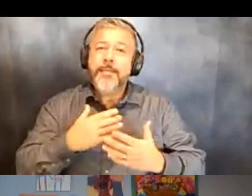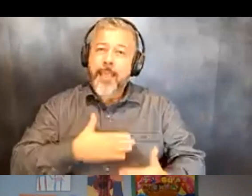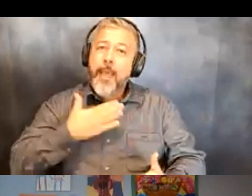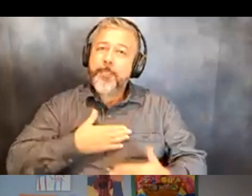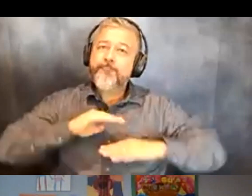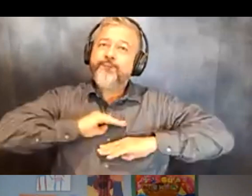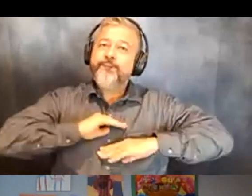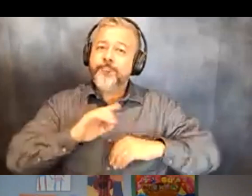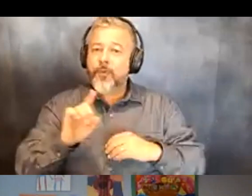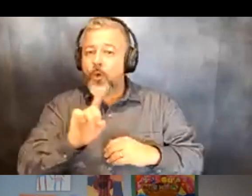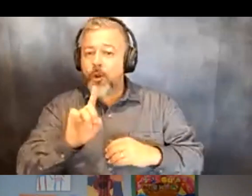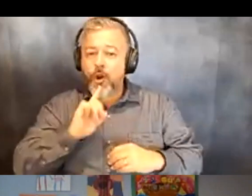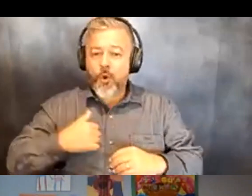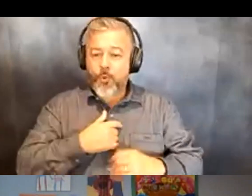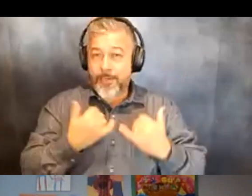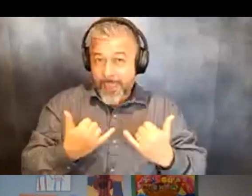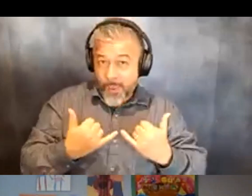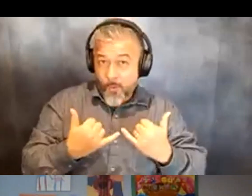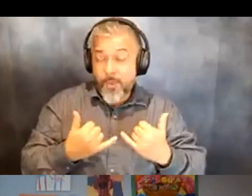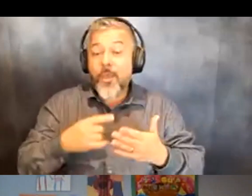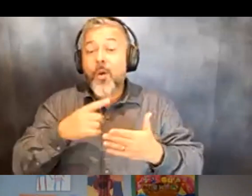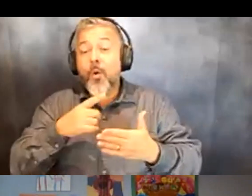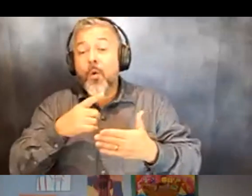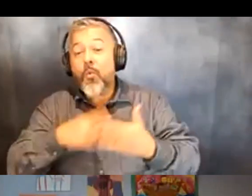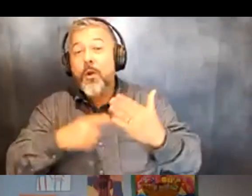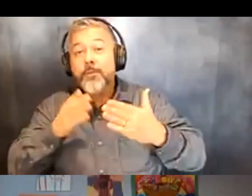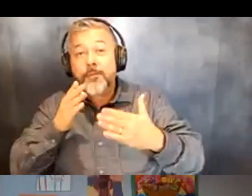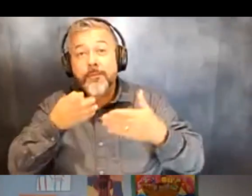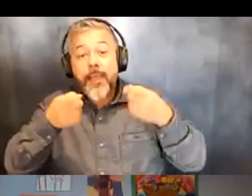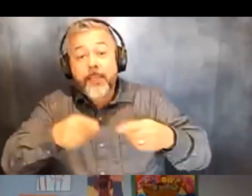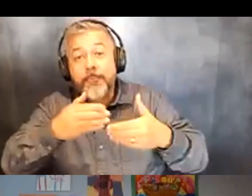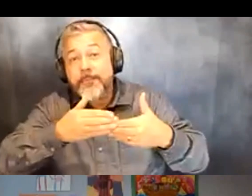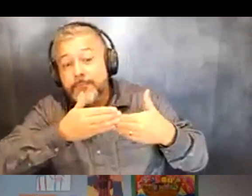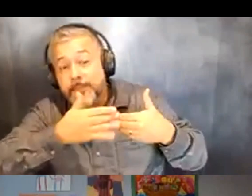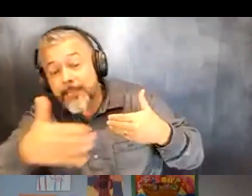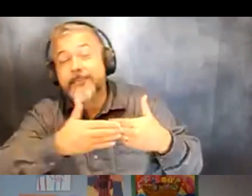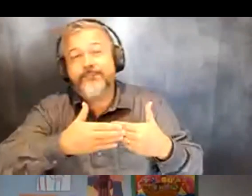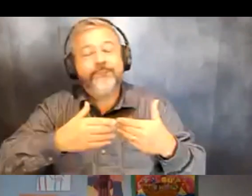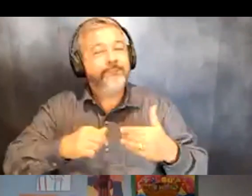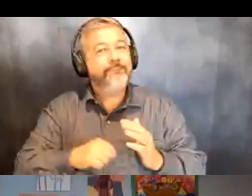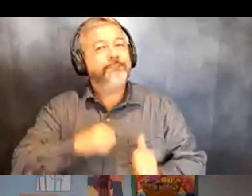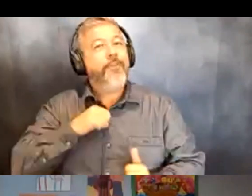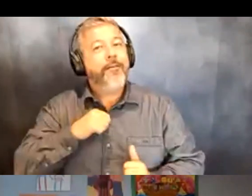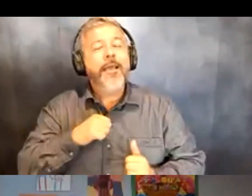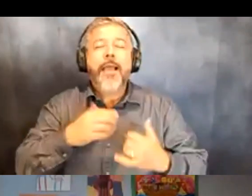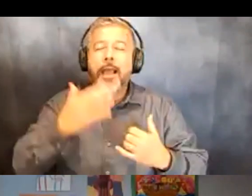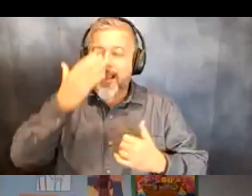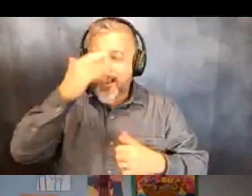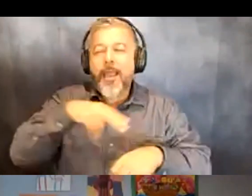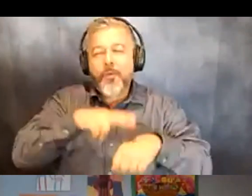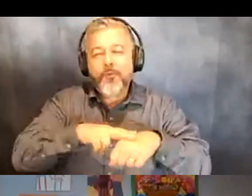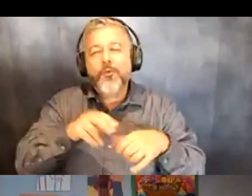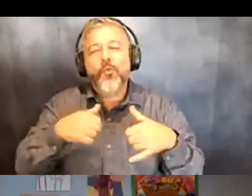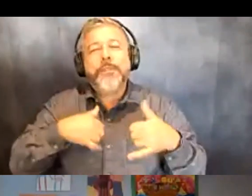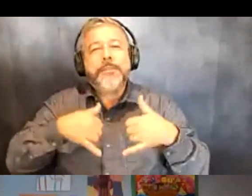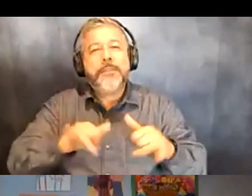we're heading. I know that we still are under the cloud of COVID, and I'll just take a